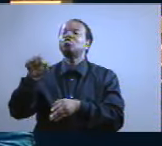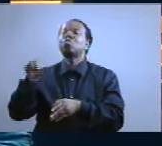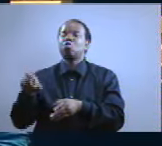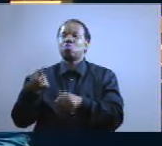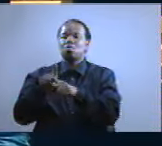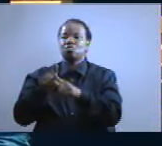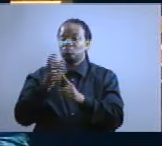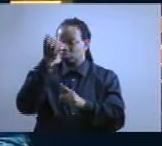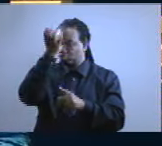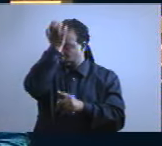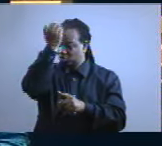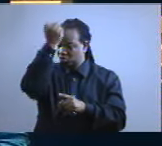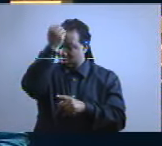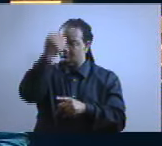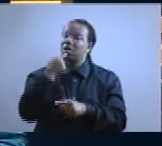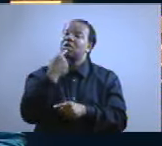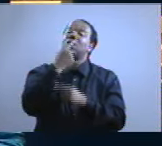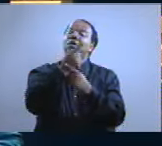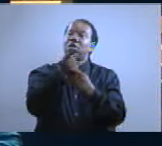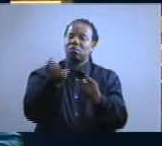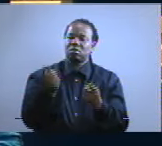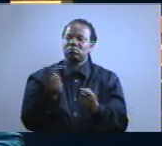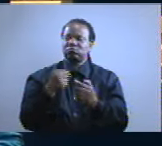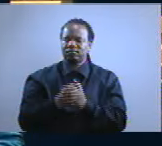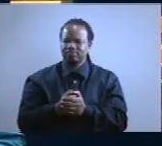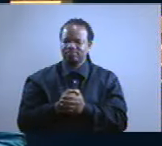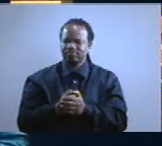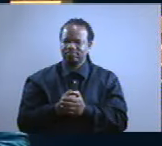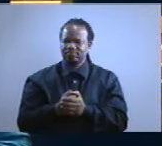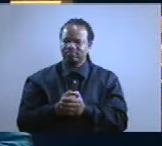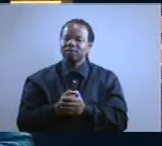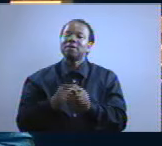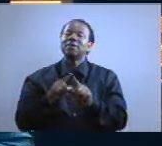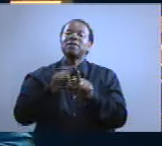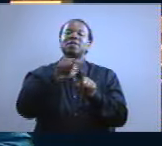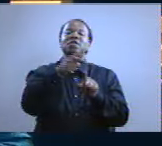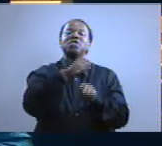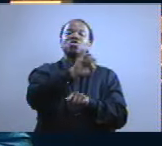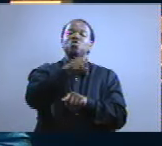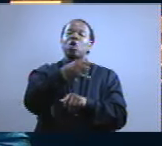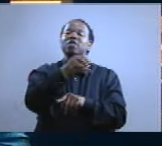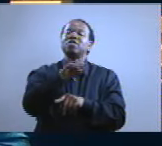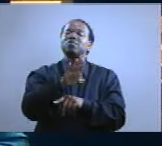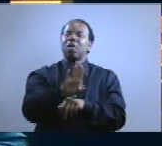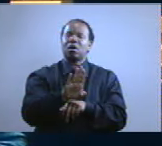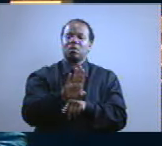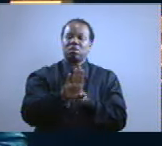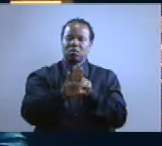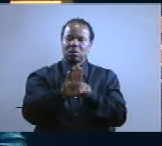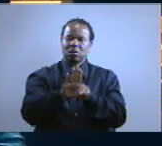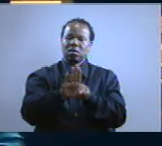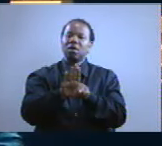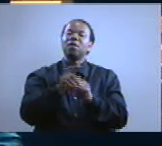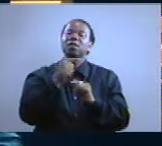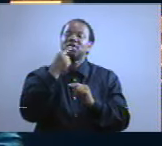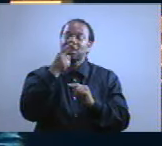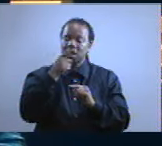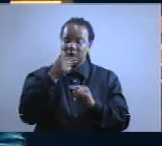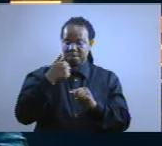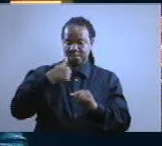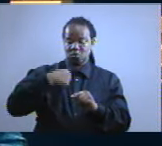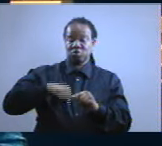country. Further notes that this comes after the City of Johannesburg has recommended the renaming of municipal roads